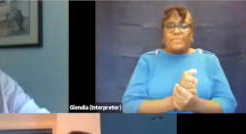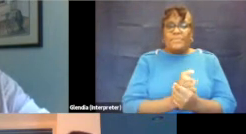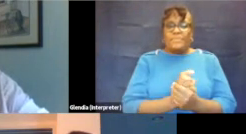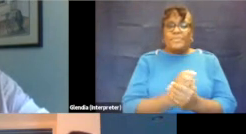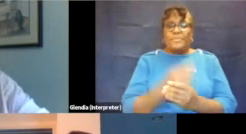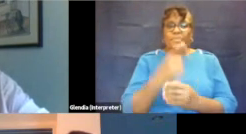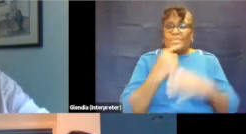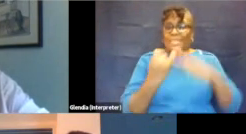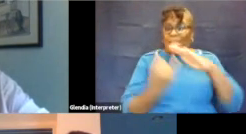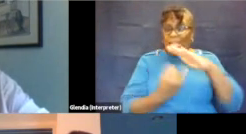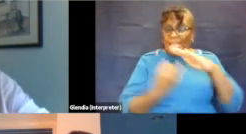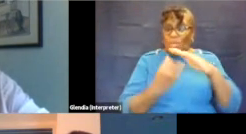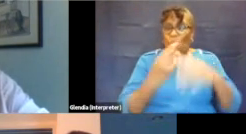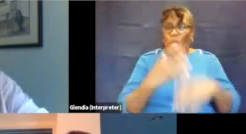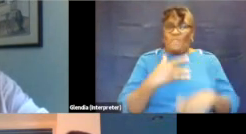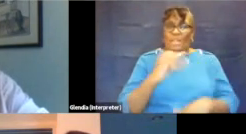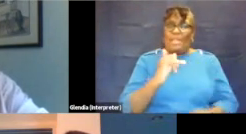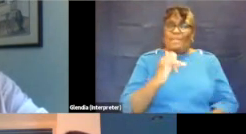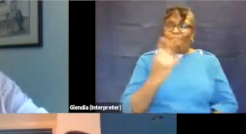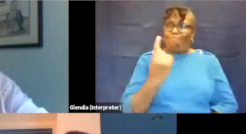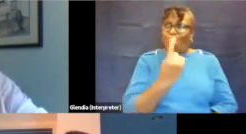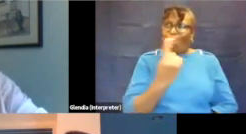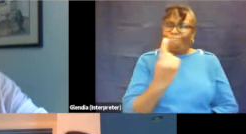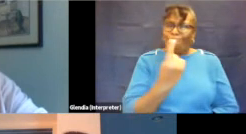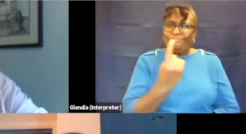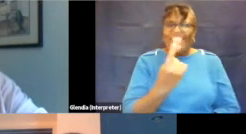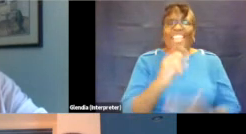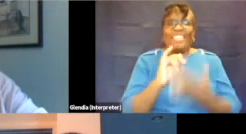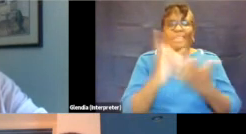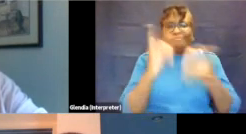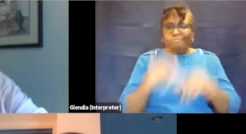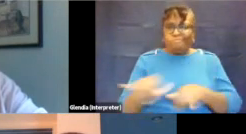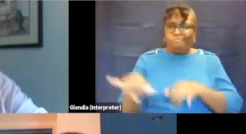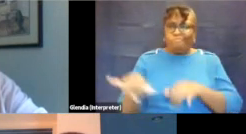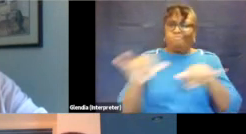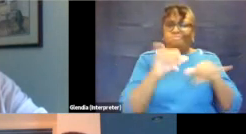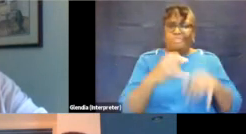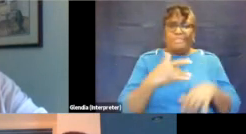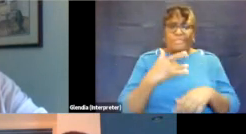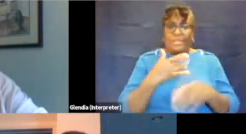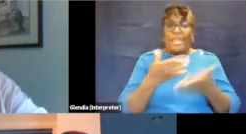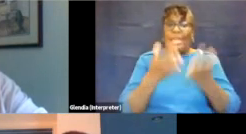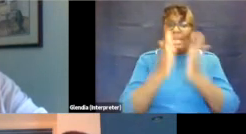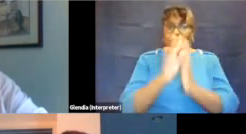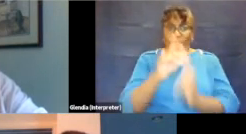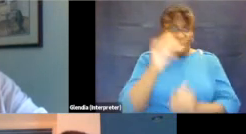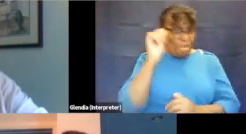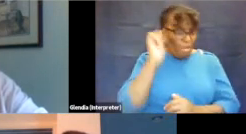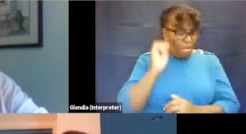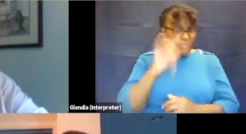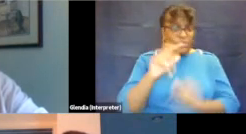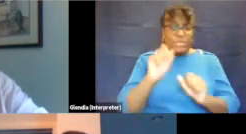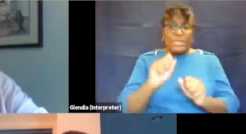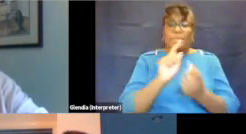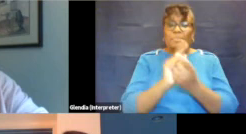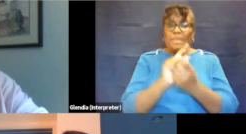Isolation or feeling like you're the only one is a common feeling for children with hearing loss. Ask your audiologist if you can meet other children. Oh, my